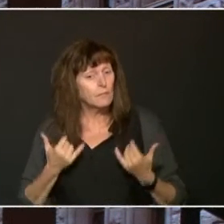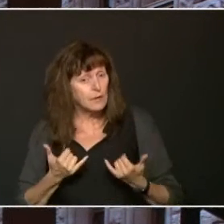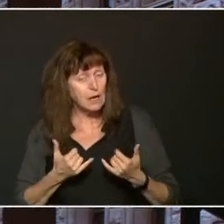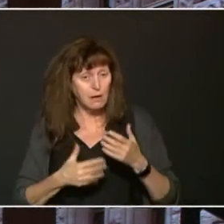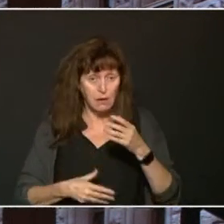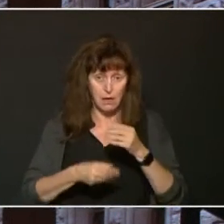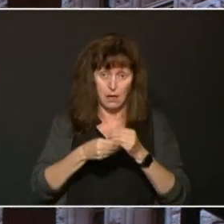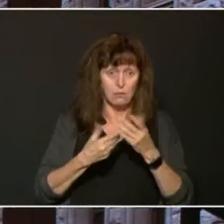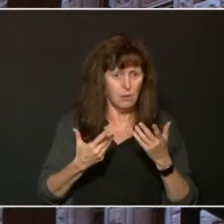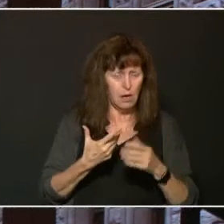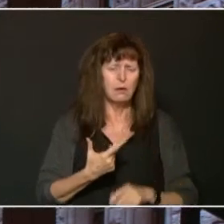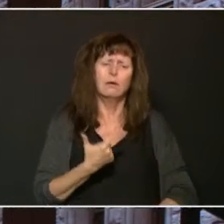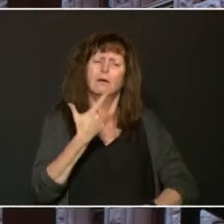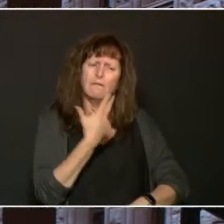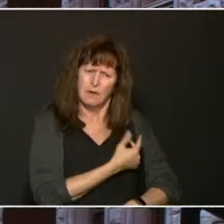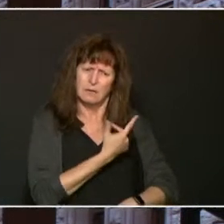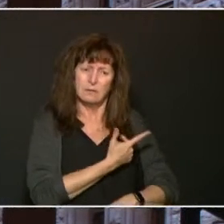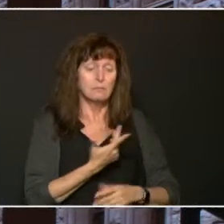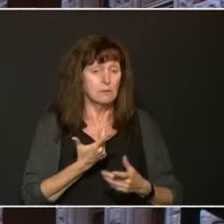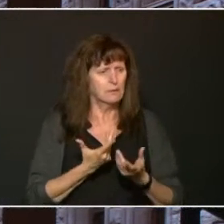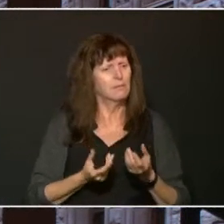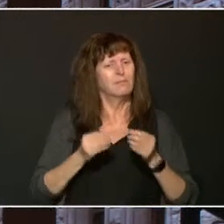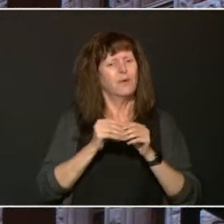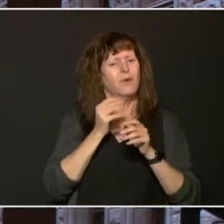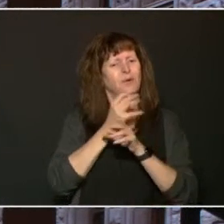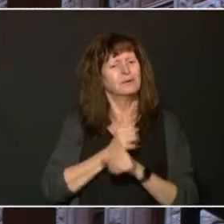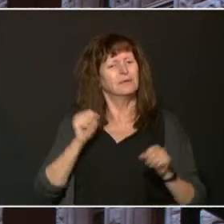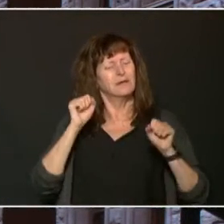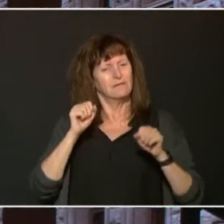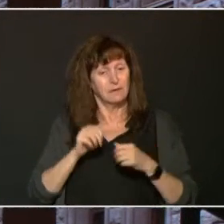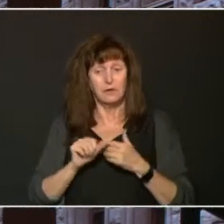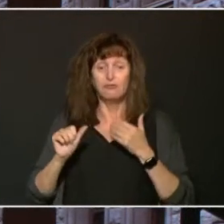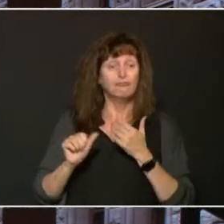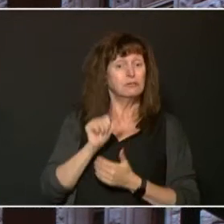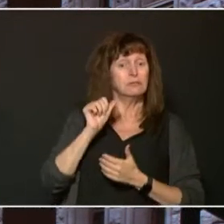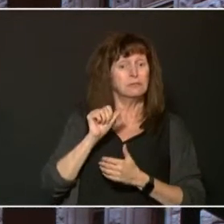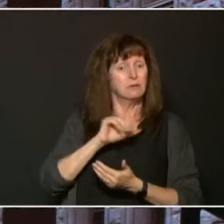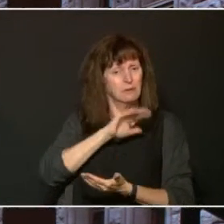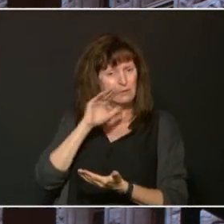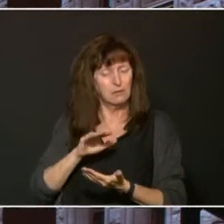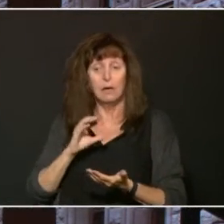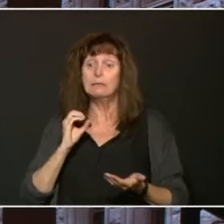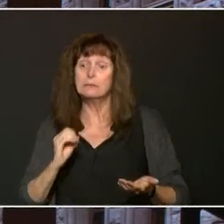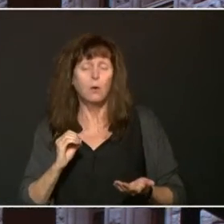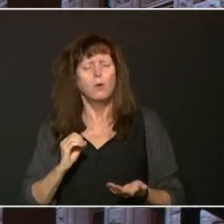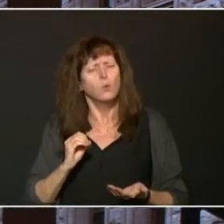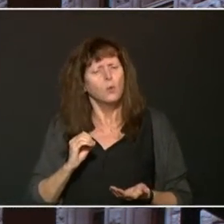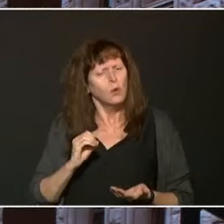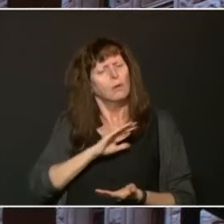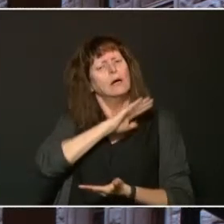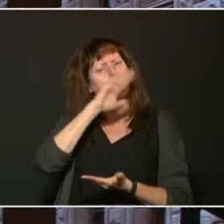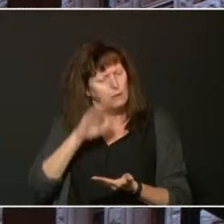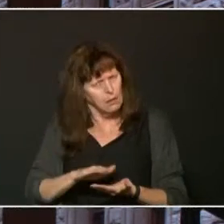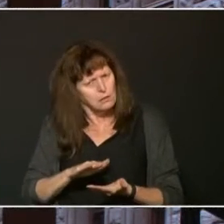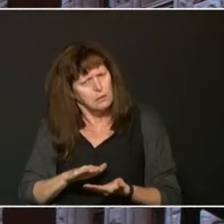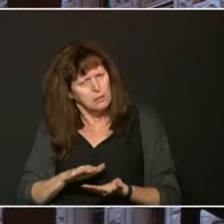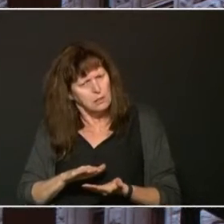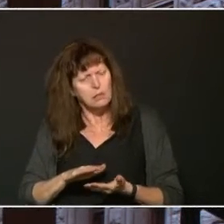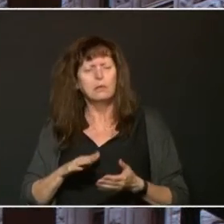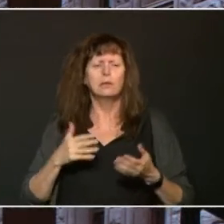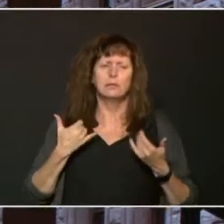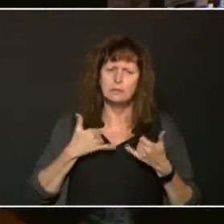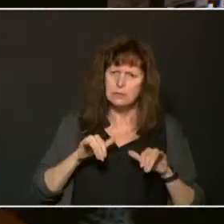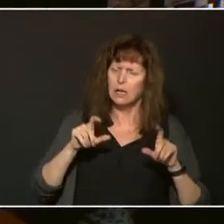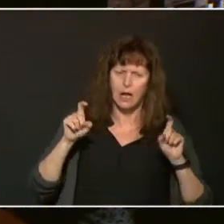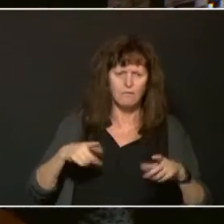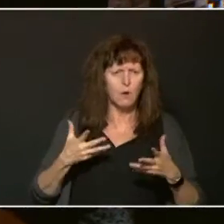safer and the risk is getting less, but it's not zero. We all have to still adhere to all the best practices.